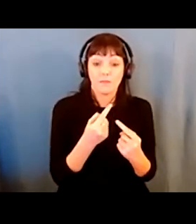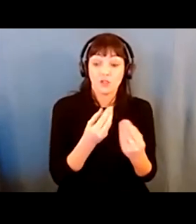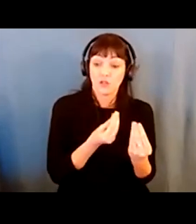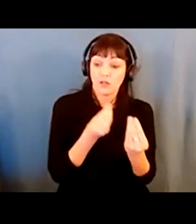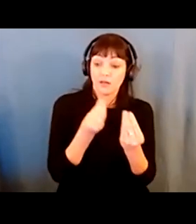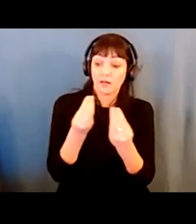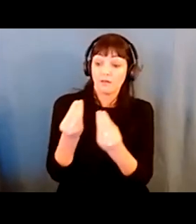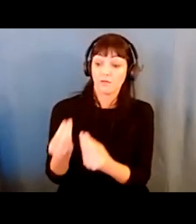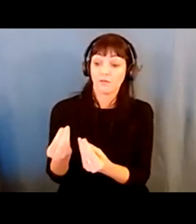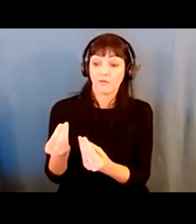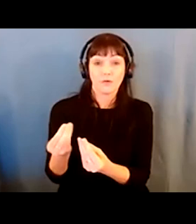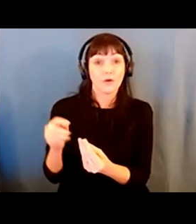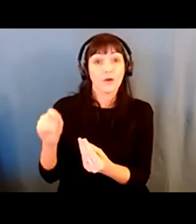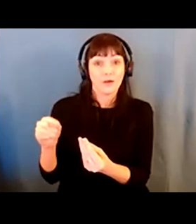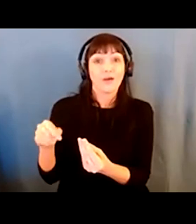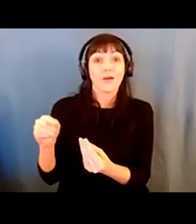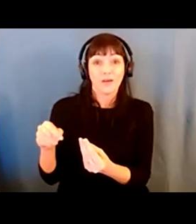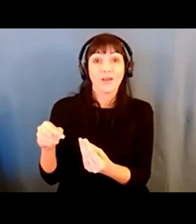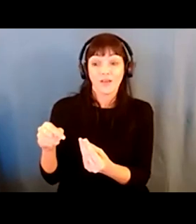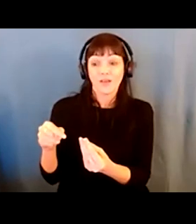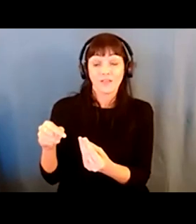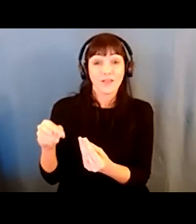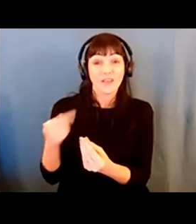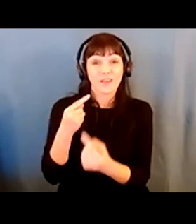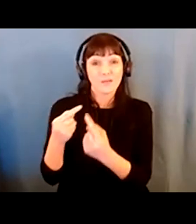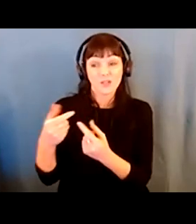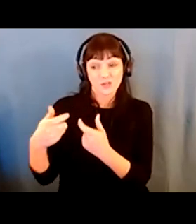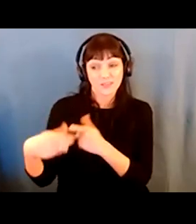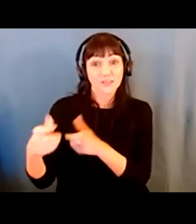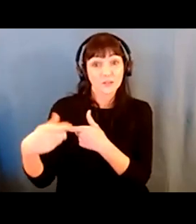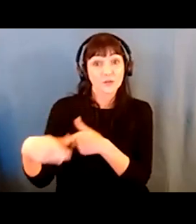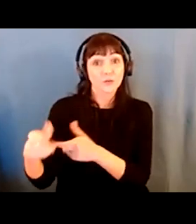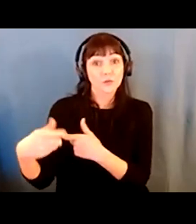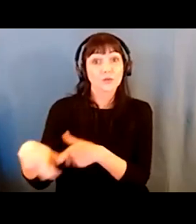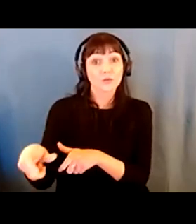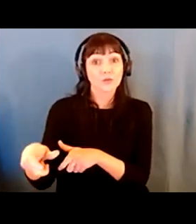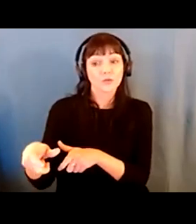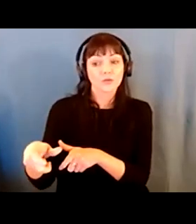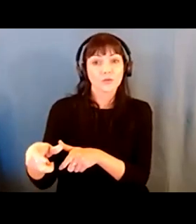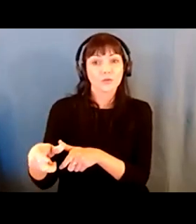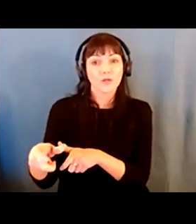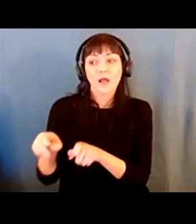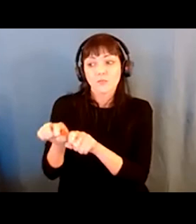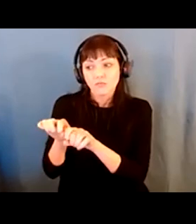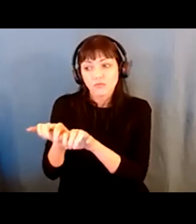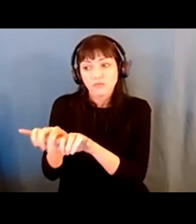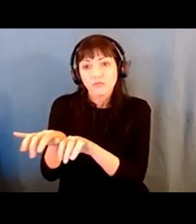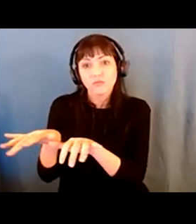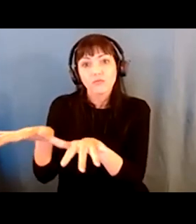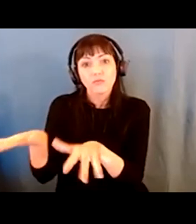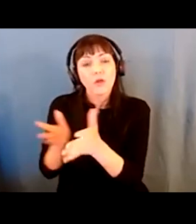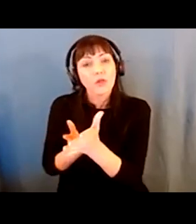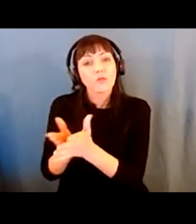the organisation, if it's a time-limited contract, that what is left behind is learning that can go on to be embedded more and more into